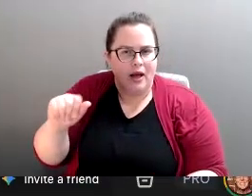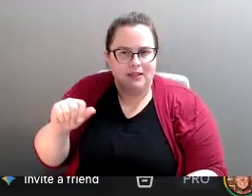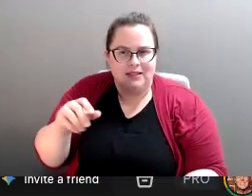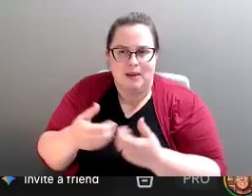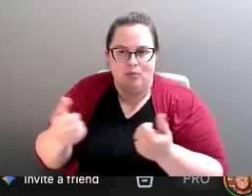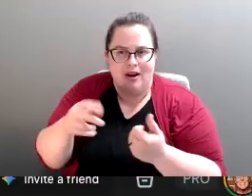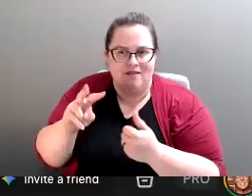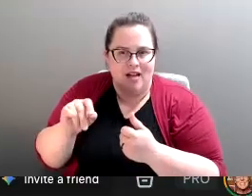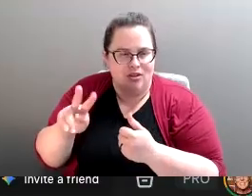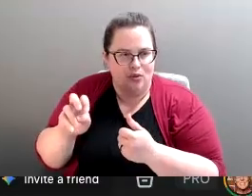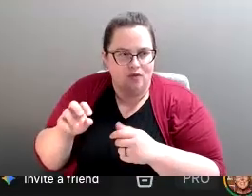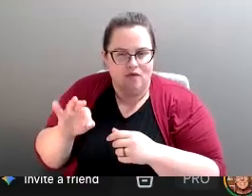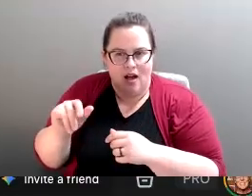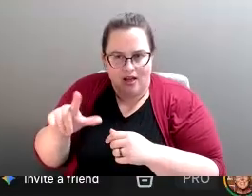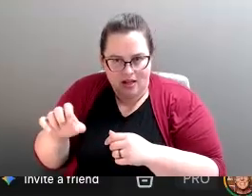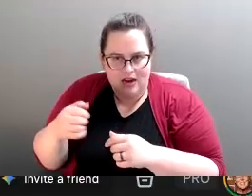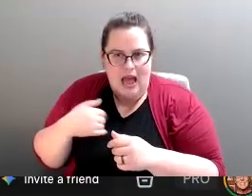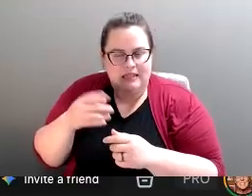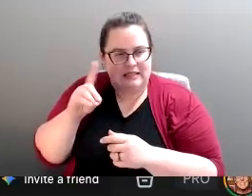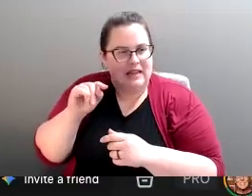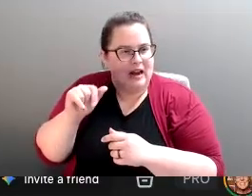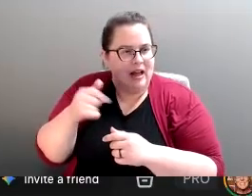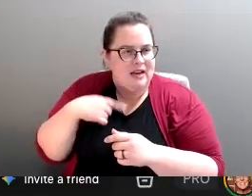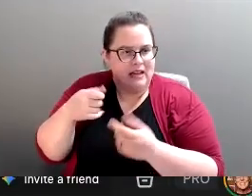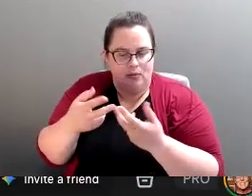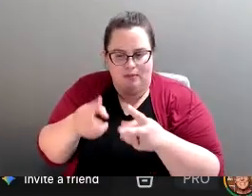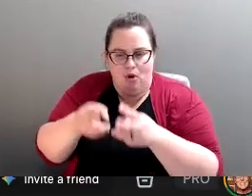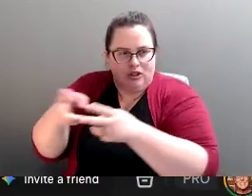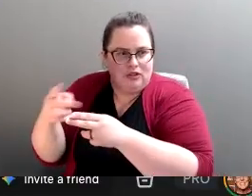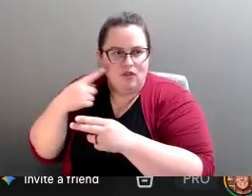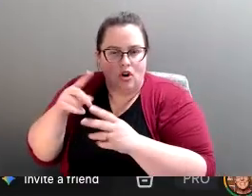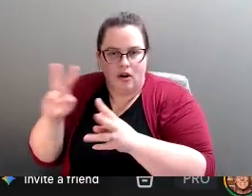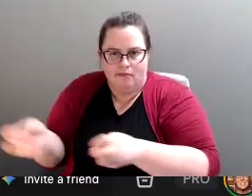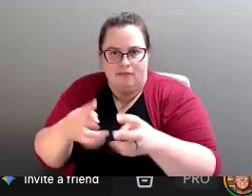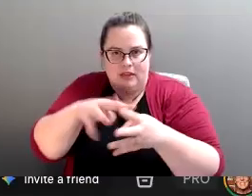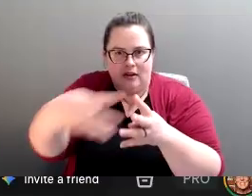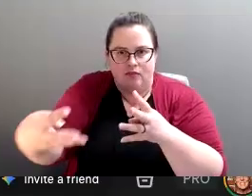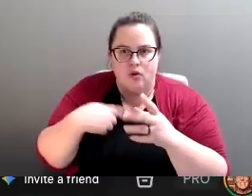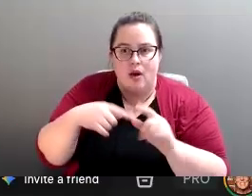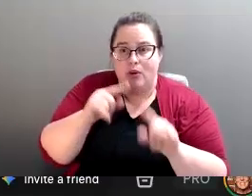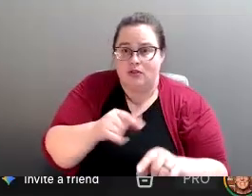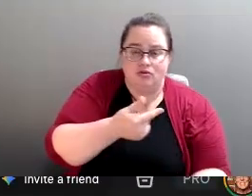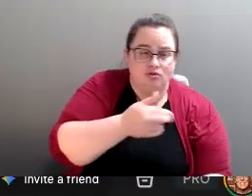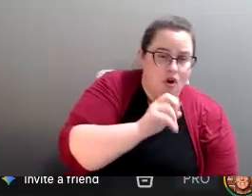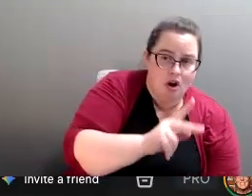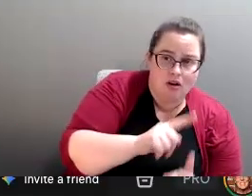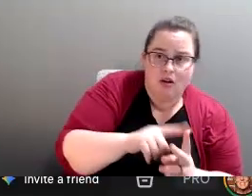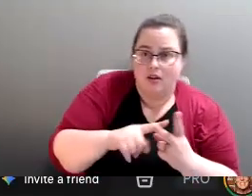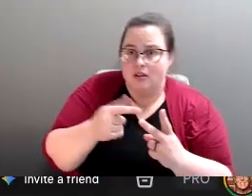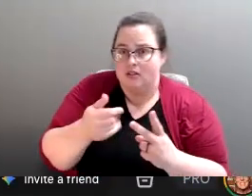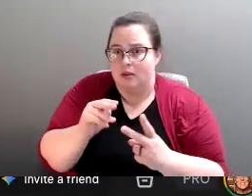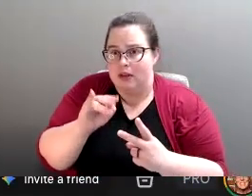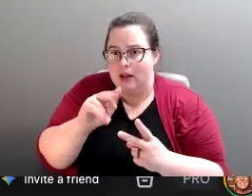and I needed it to be parsed into a table that I could copy paste. And I went to Grok, I went to Gemini, I went to Copilot, and I went